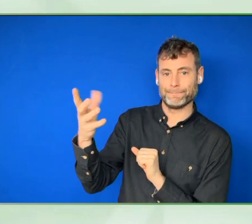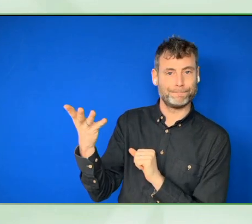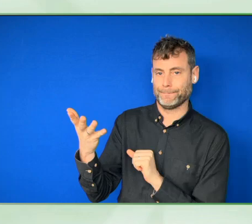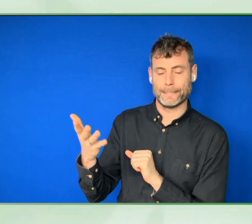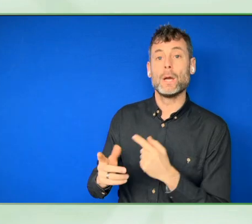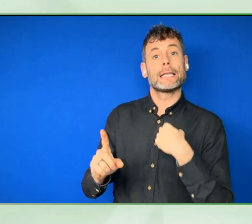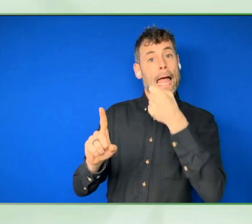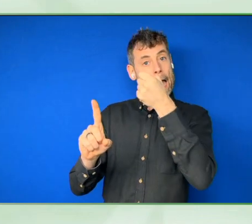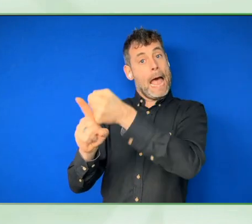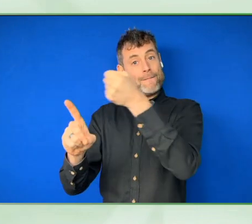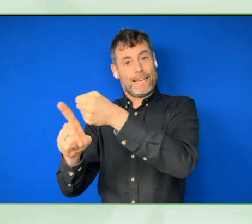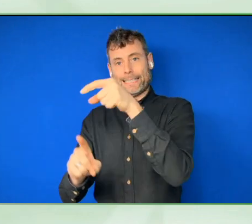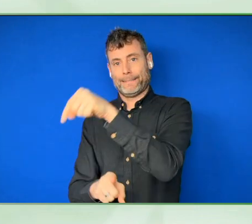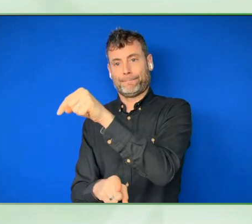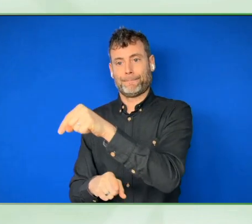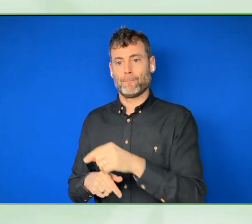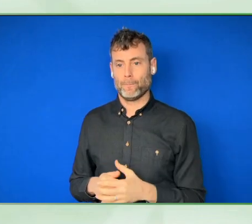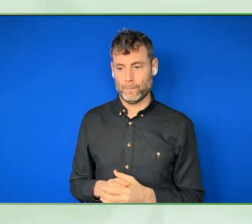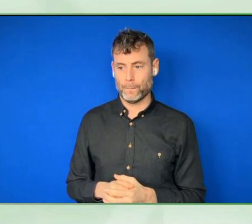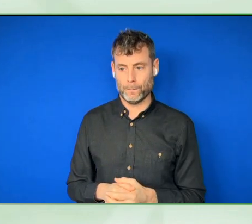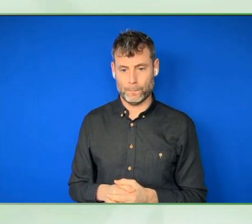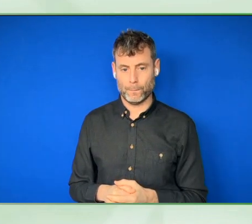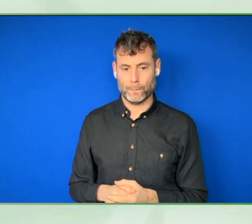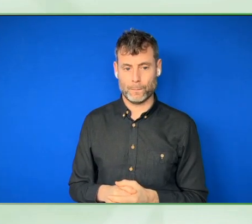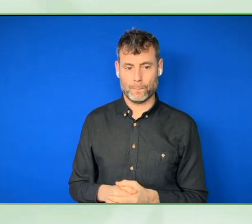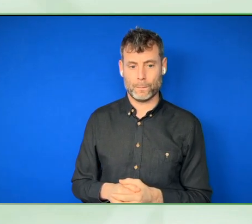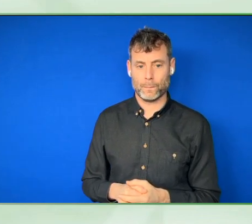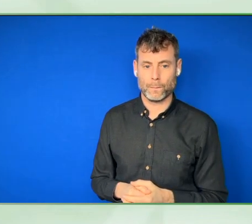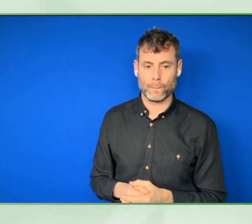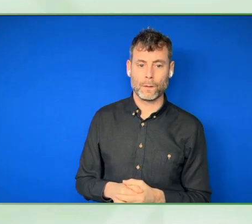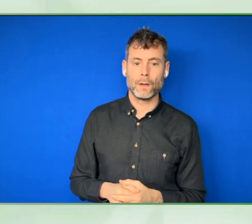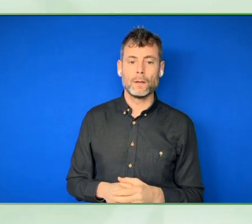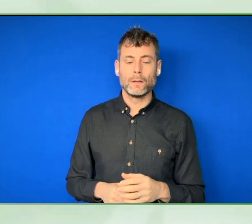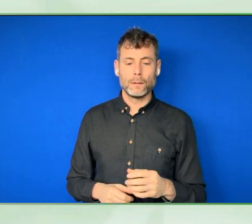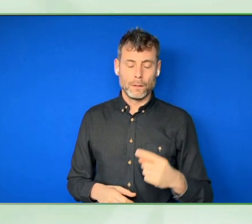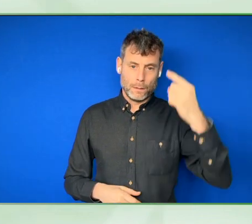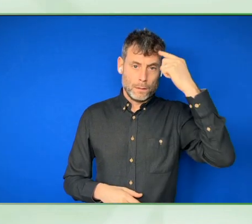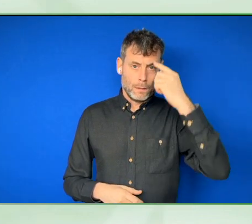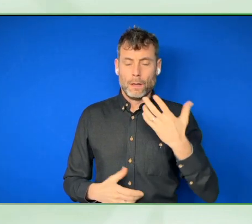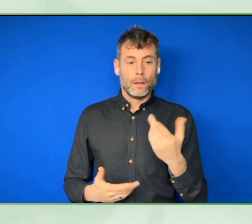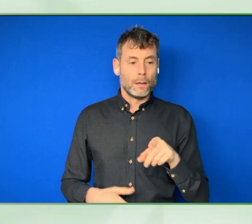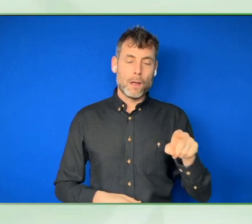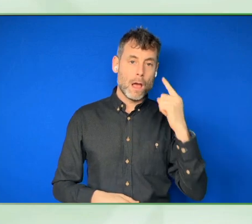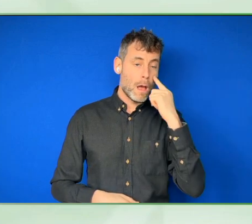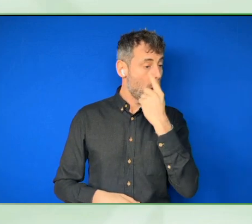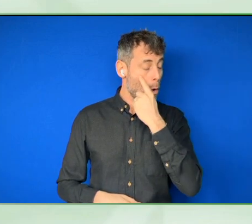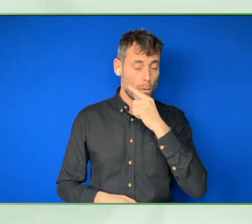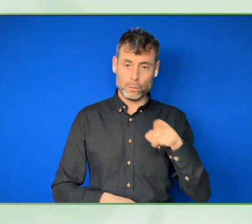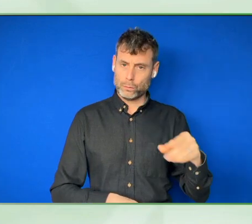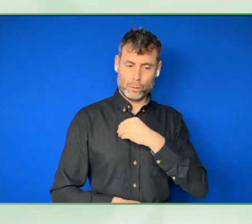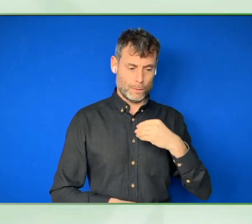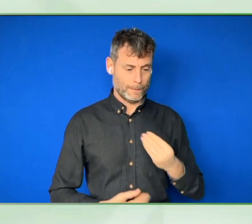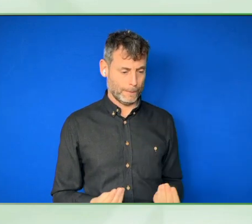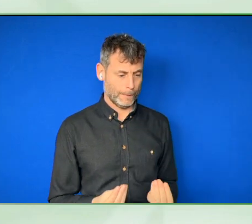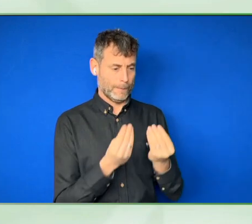not giving some instrument to an ophthalmologist or an optometrist or a